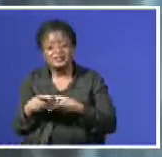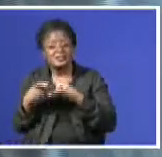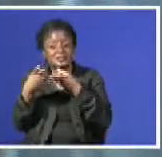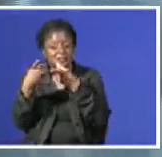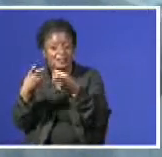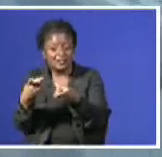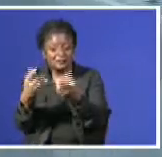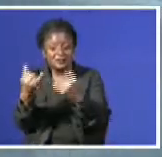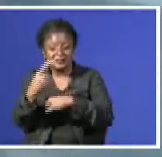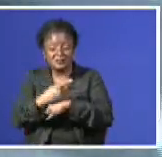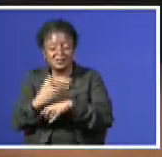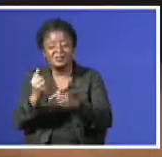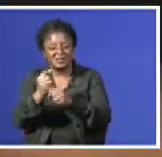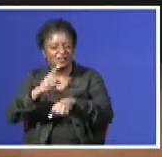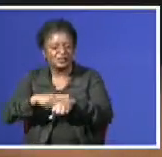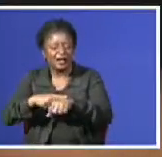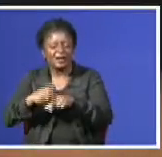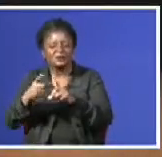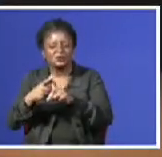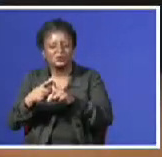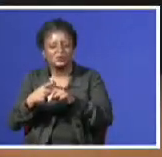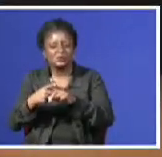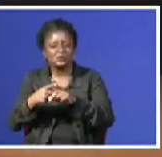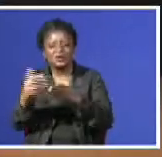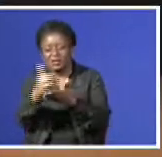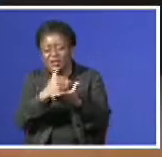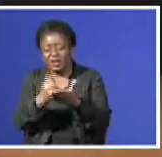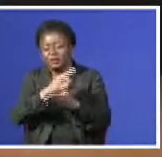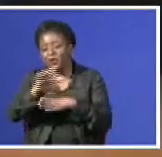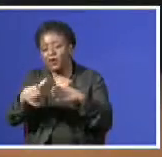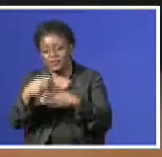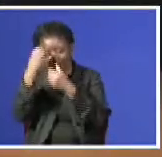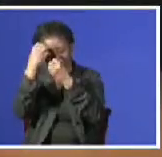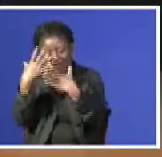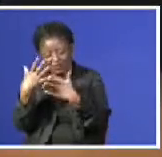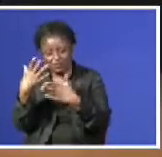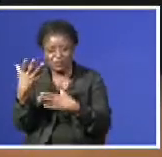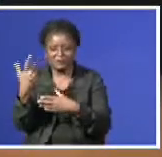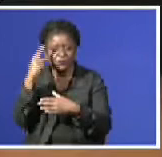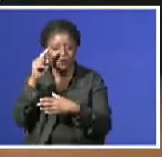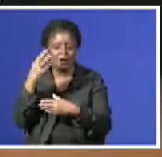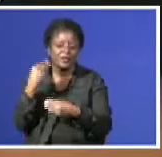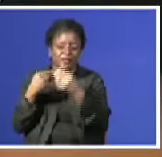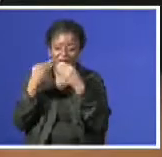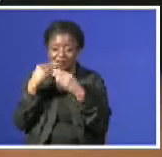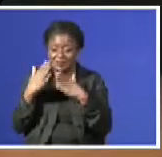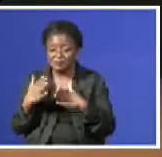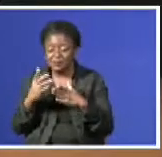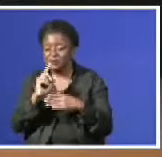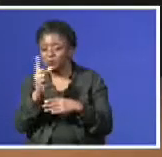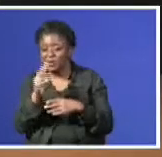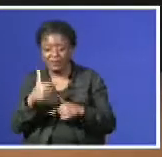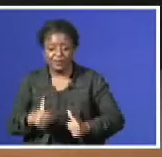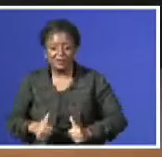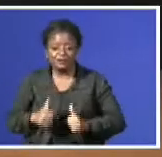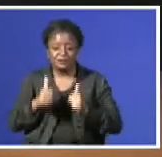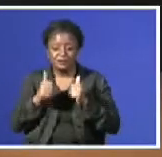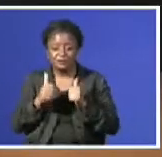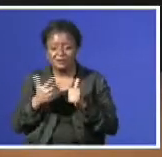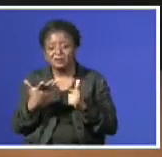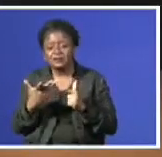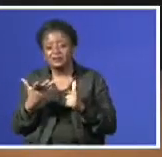to generate all of the information in terms of the customers, where they're located, and just had to kind of put together